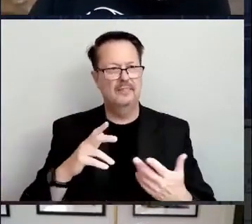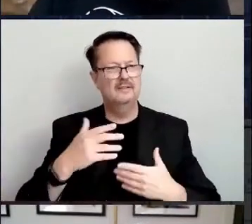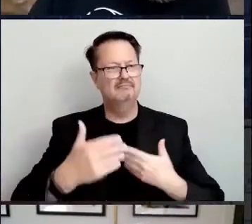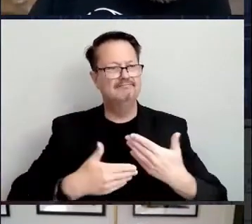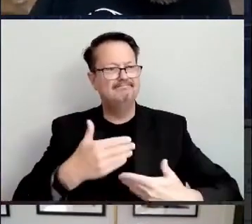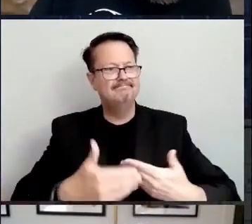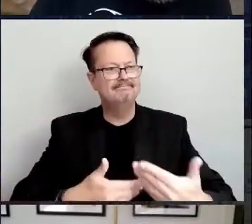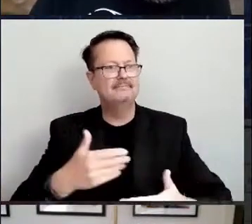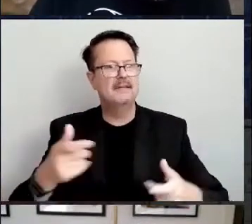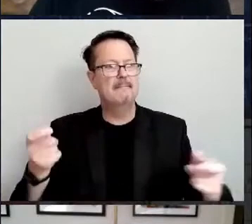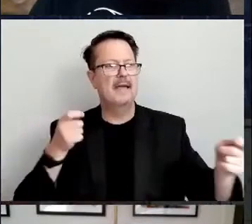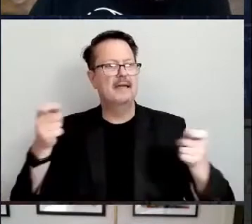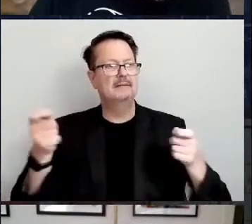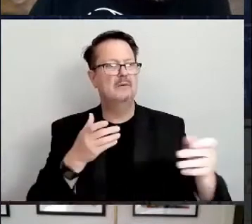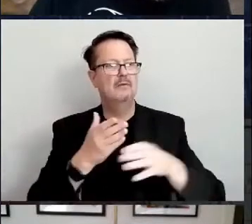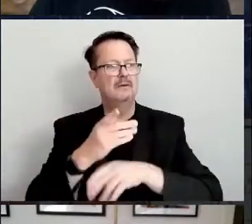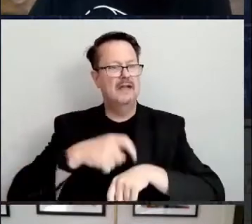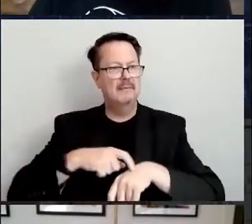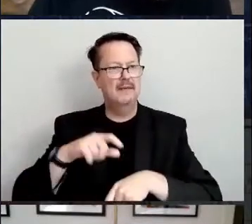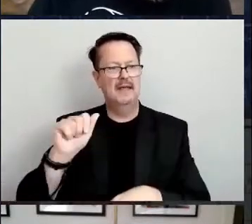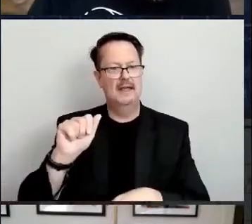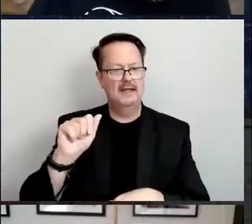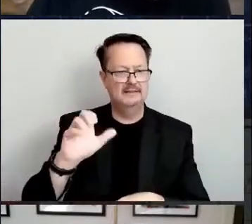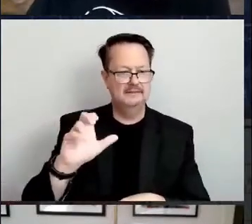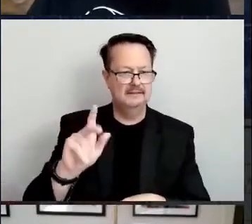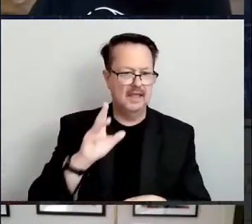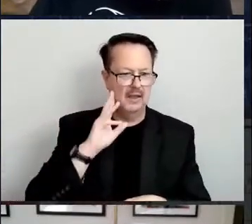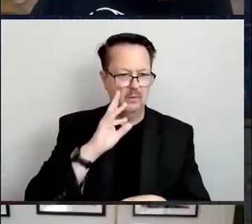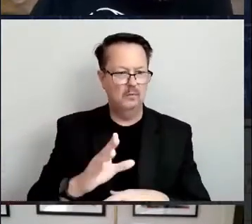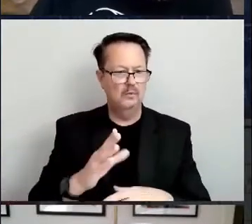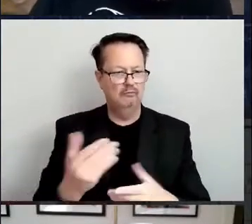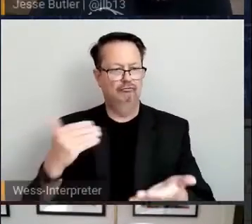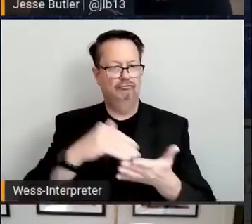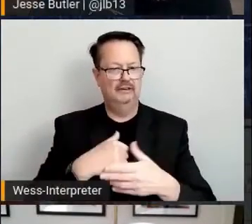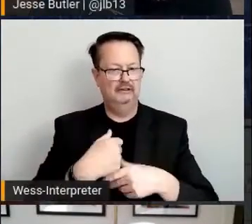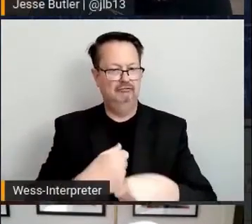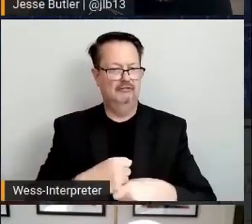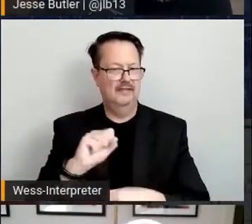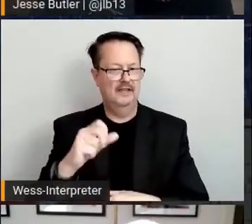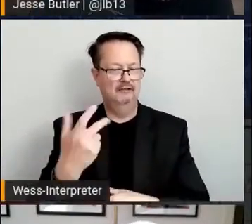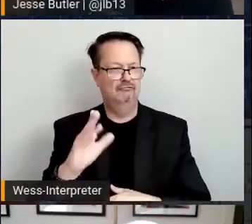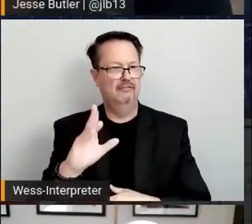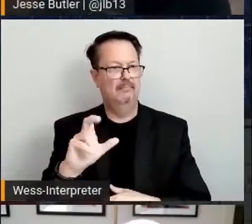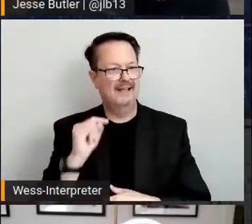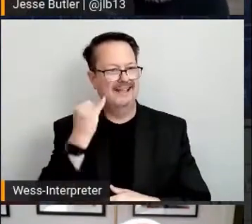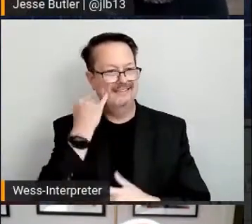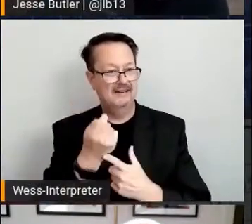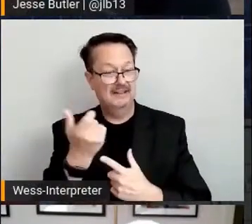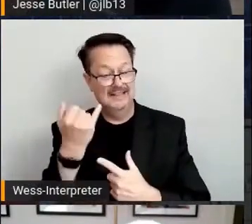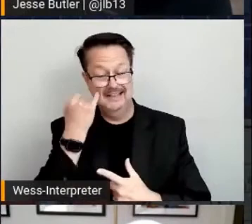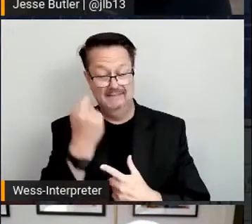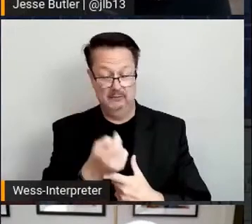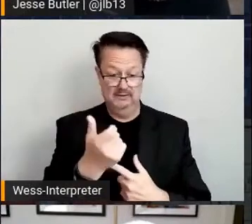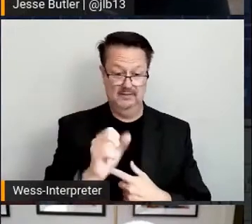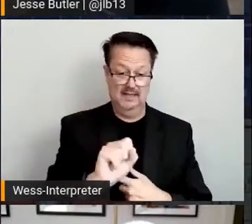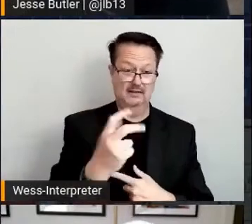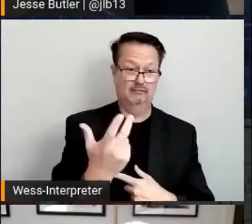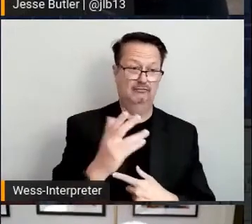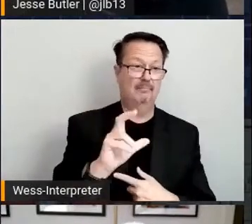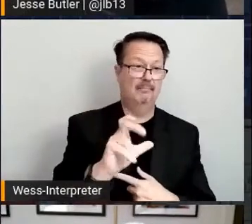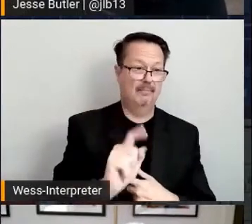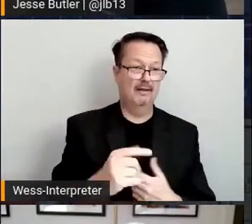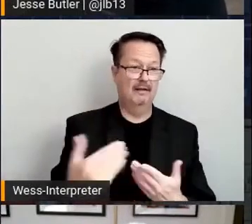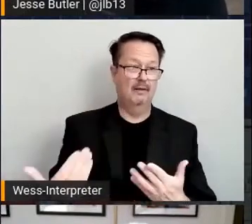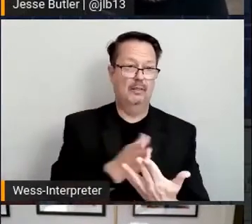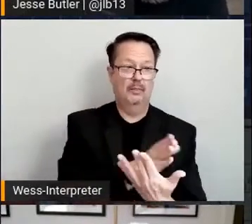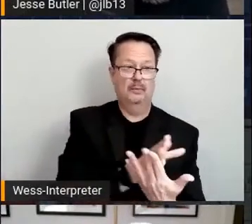So ACK would recreate the S3 bucket if I delete it, right? If you deleted the S3 bucket via the